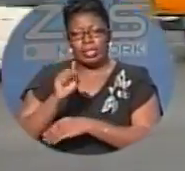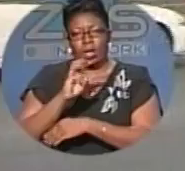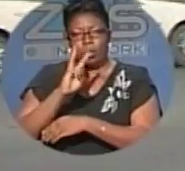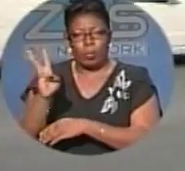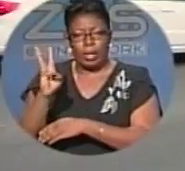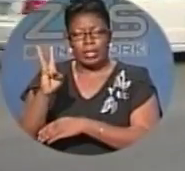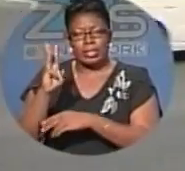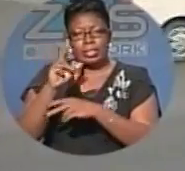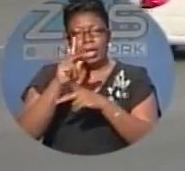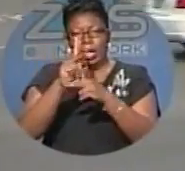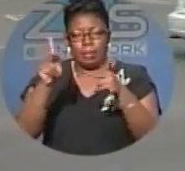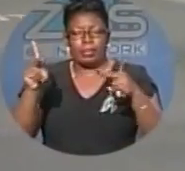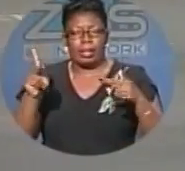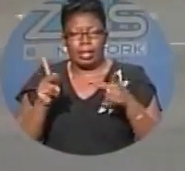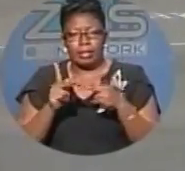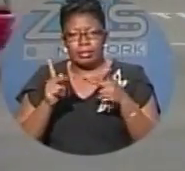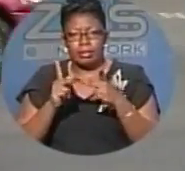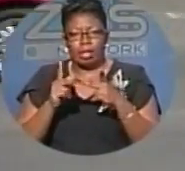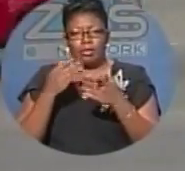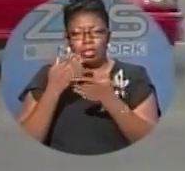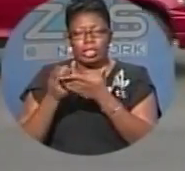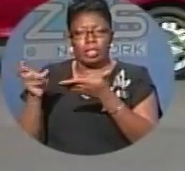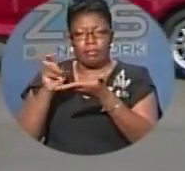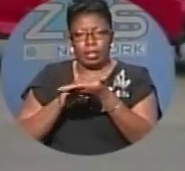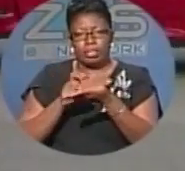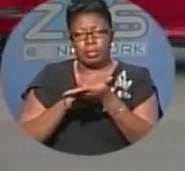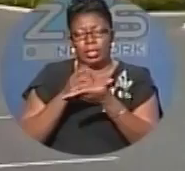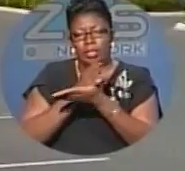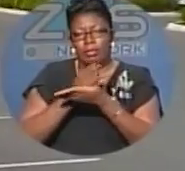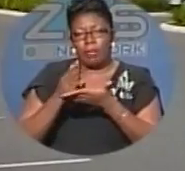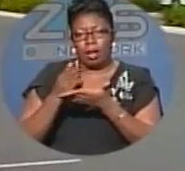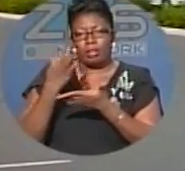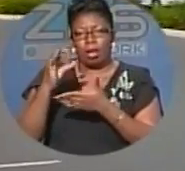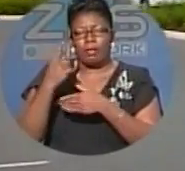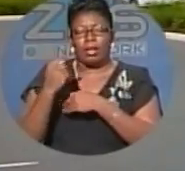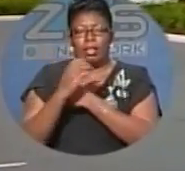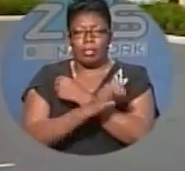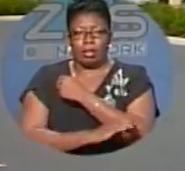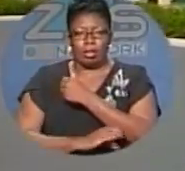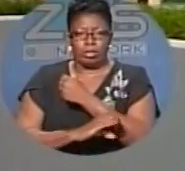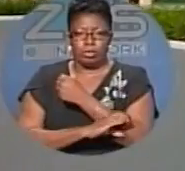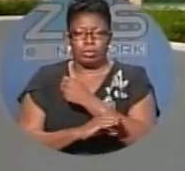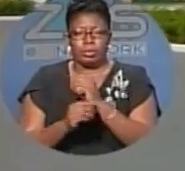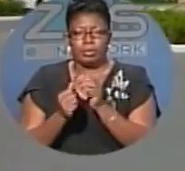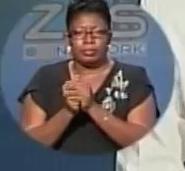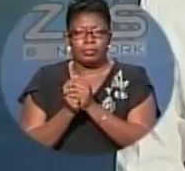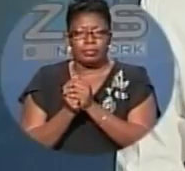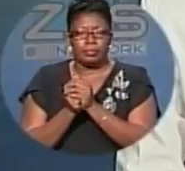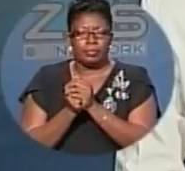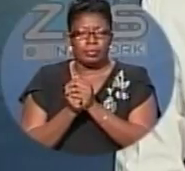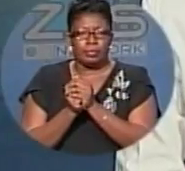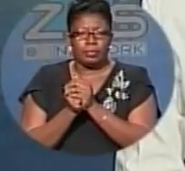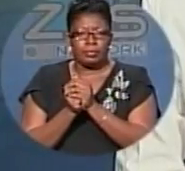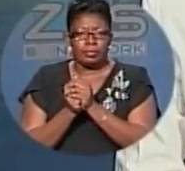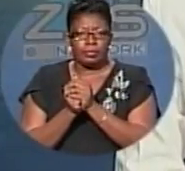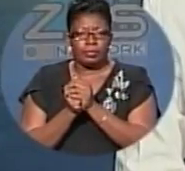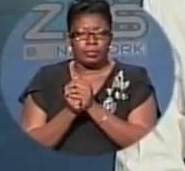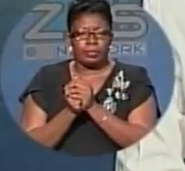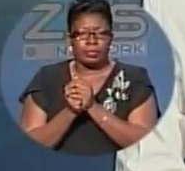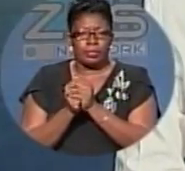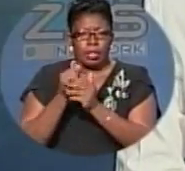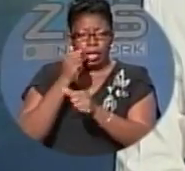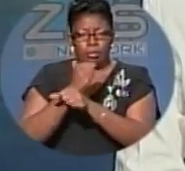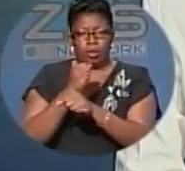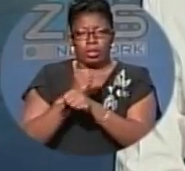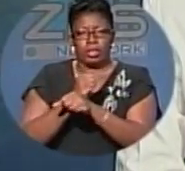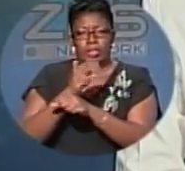will spur similar investments in other parts of the country. Betty Thompson-Moss, ZNS News. Employees of the